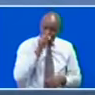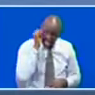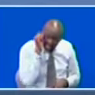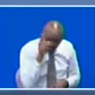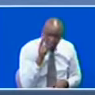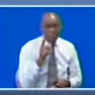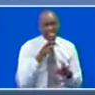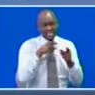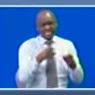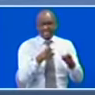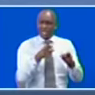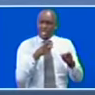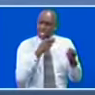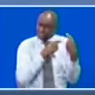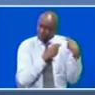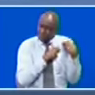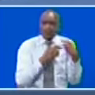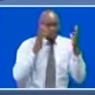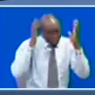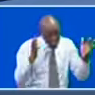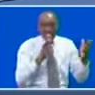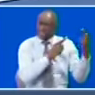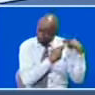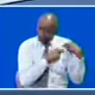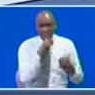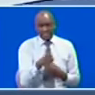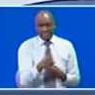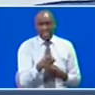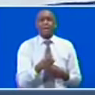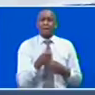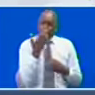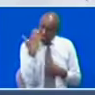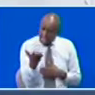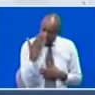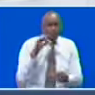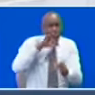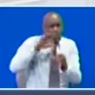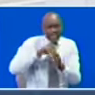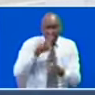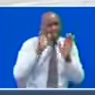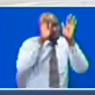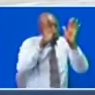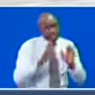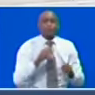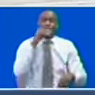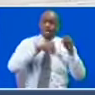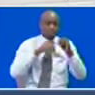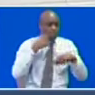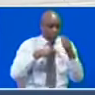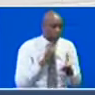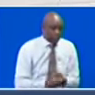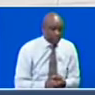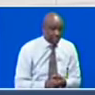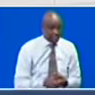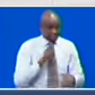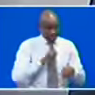the enormity of the task. This is a huge responsibility. Ballot boxes, ballot papers are important for any electoral process. So when as